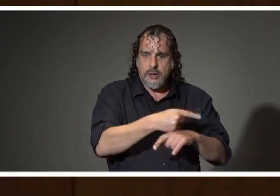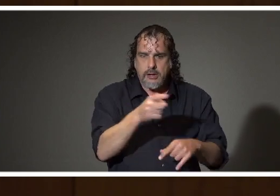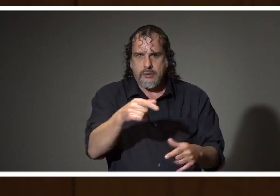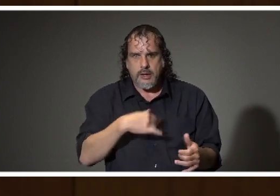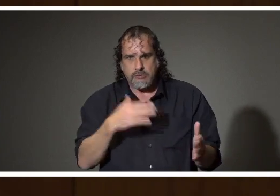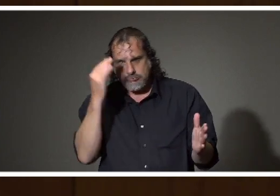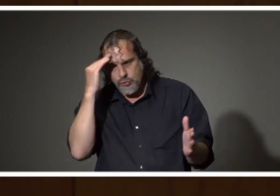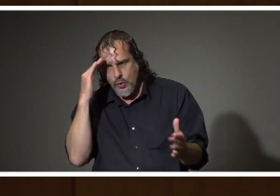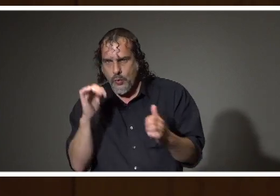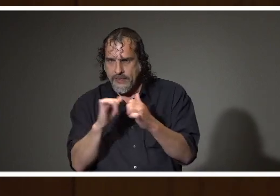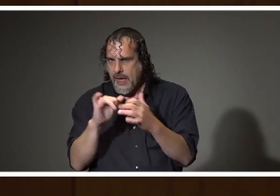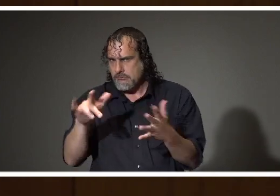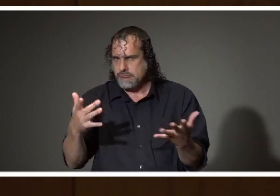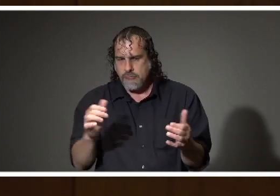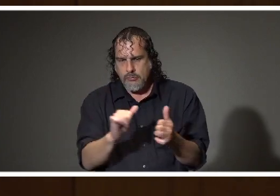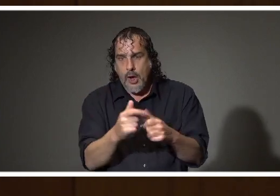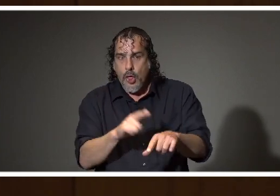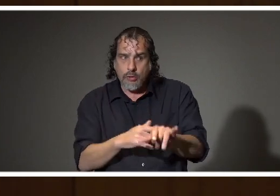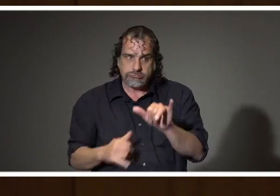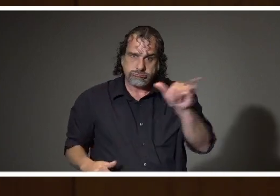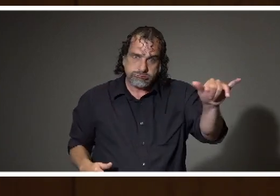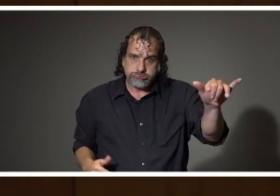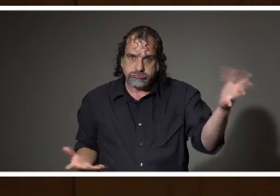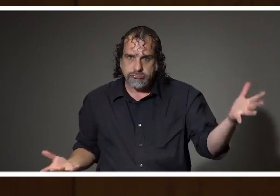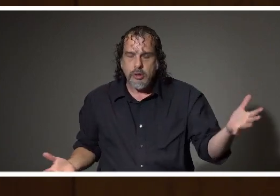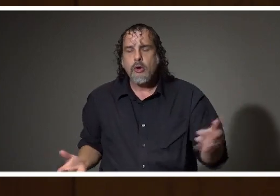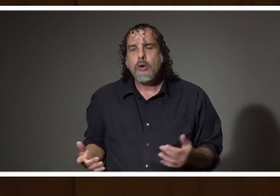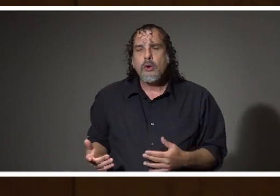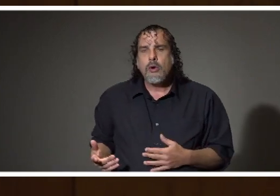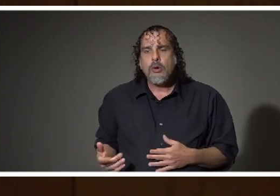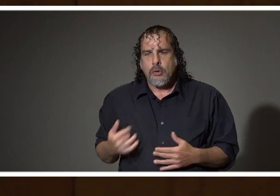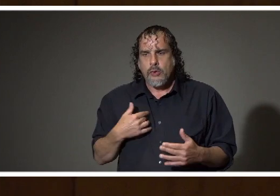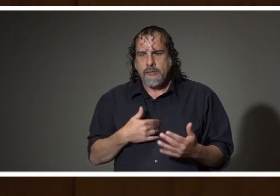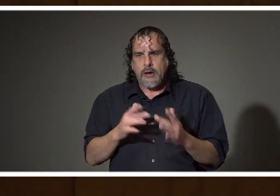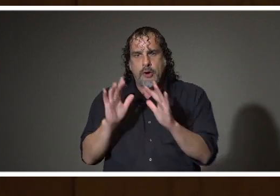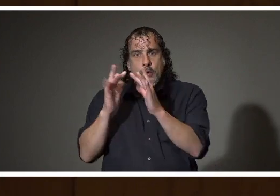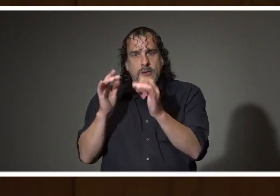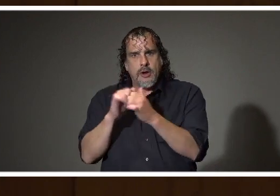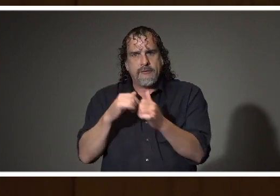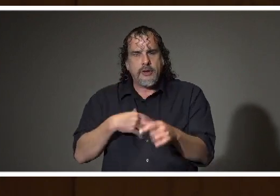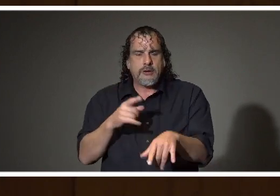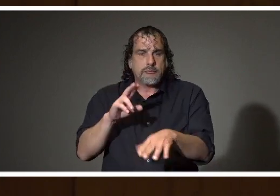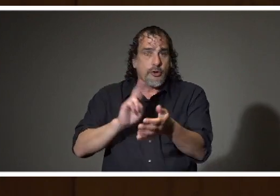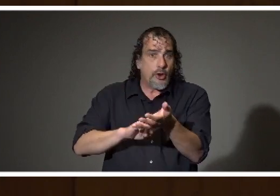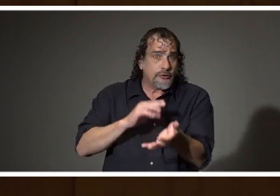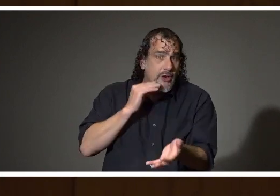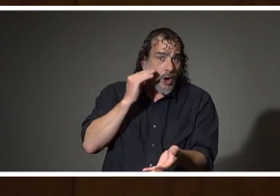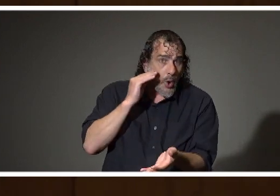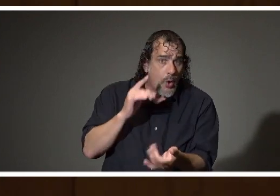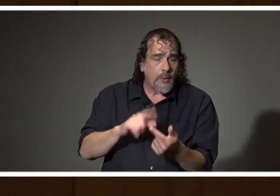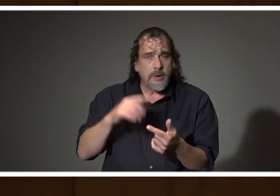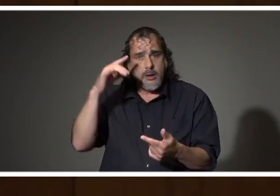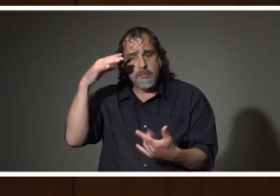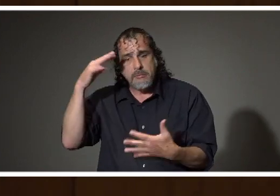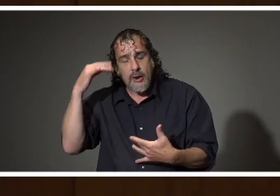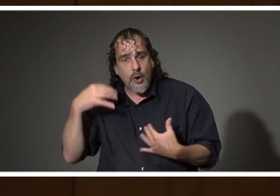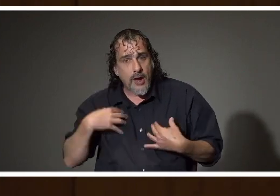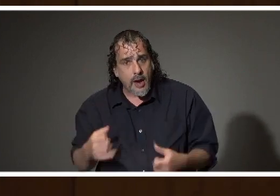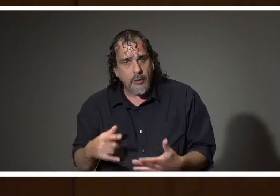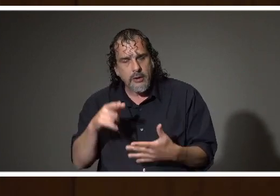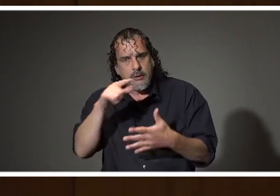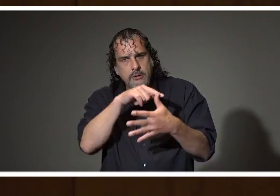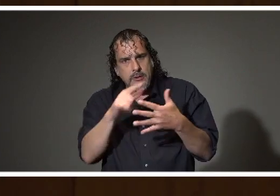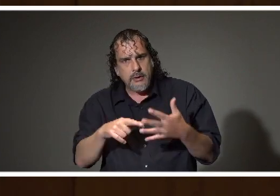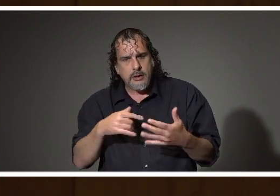effect. We have put additional data on our website around long-term care centers if you haven't checked. We're trying to give as much information we can as